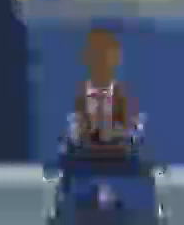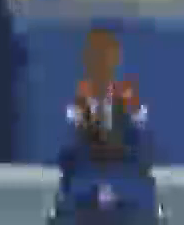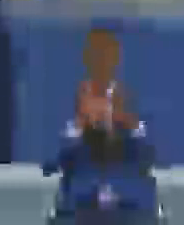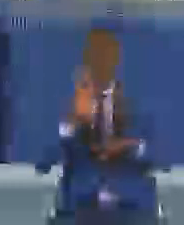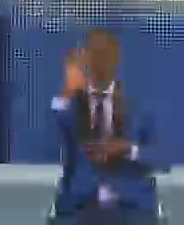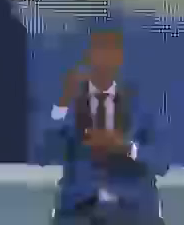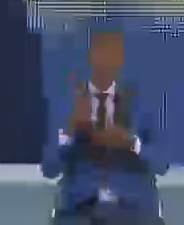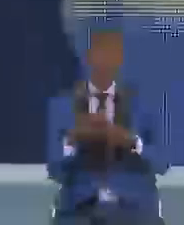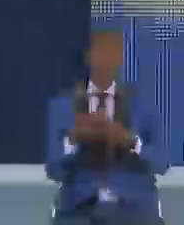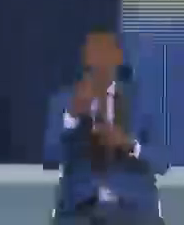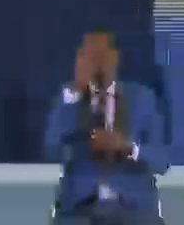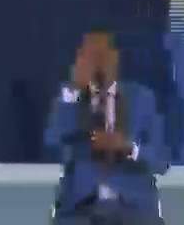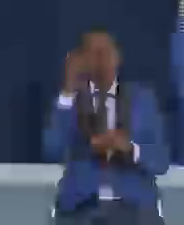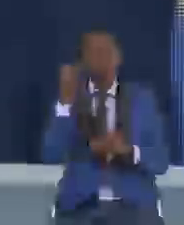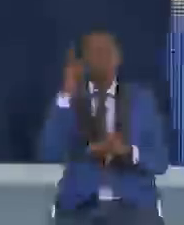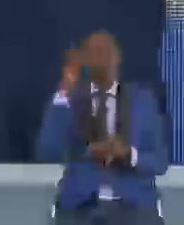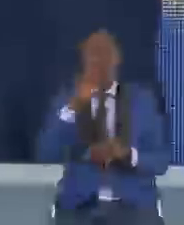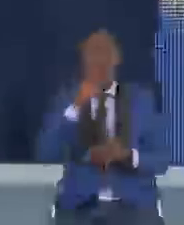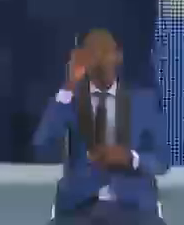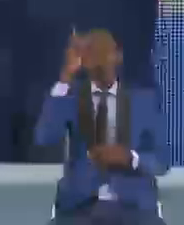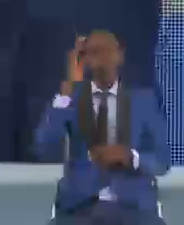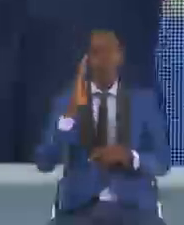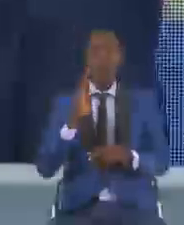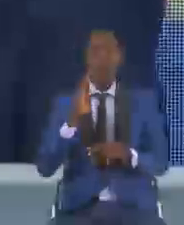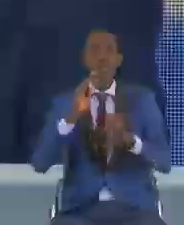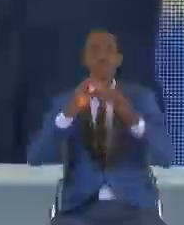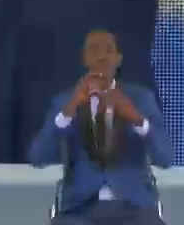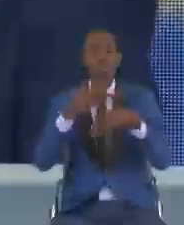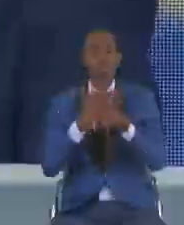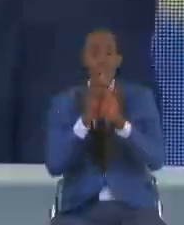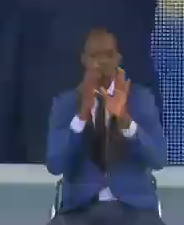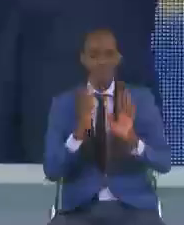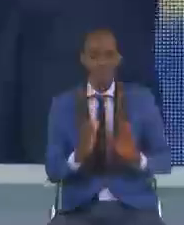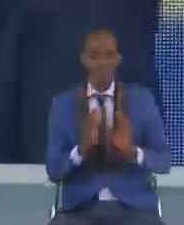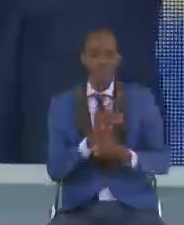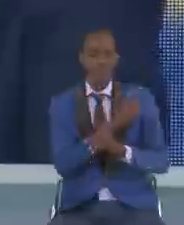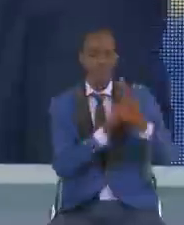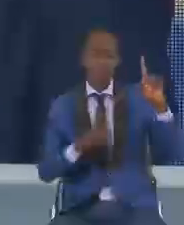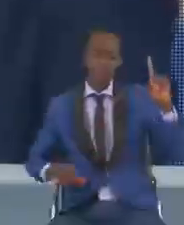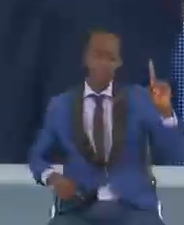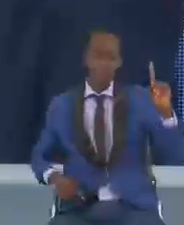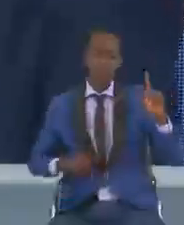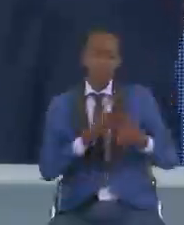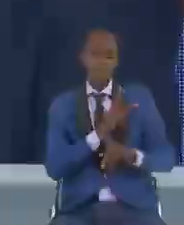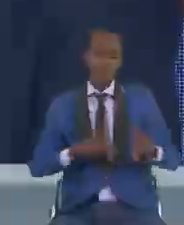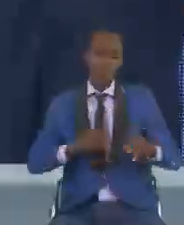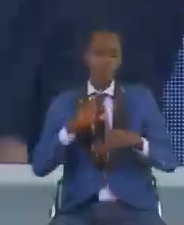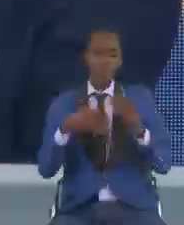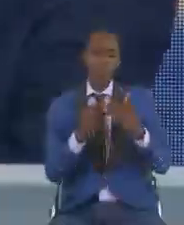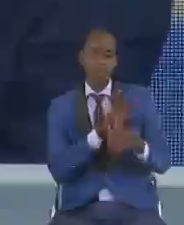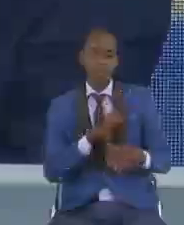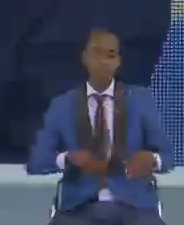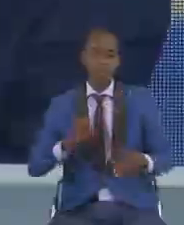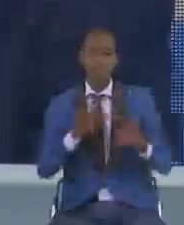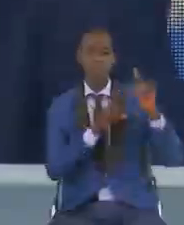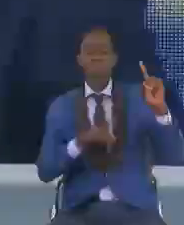name because you are God, Creator, Lord, King of Kings, Lord of